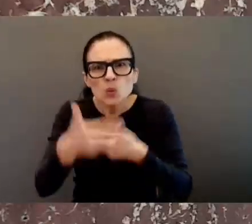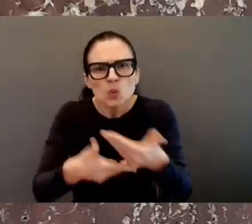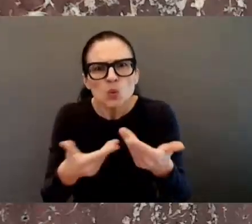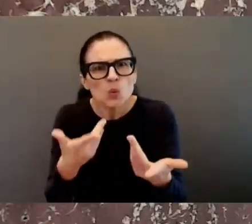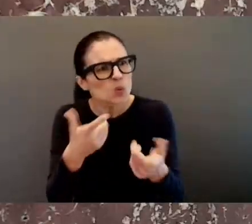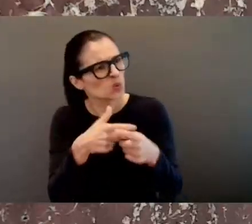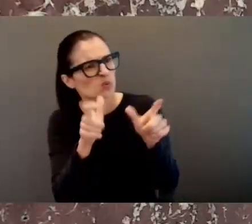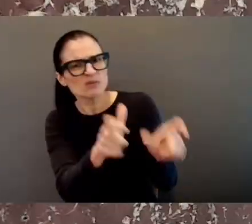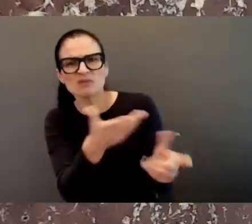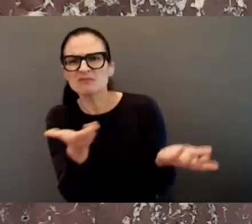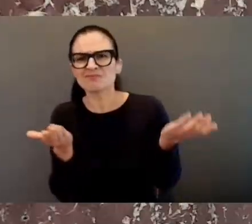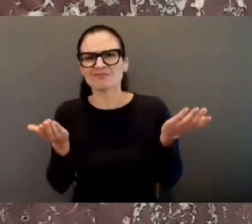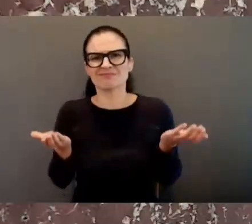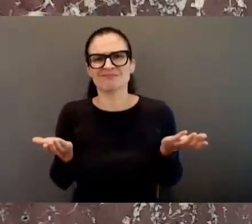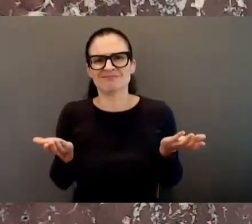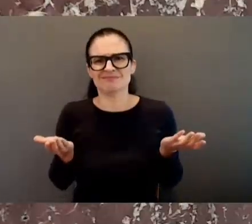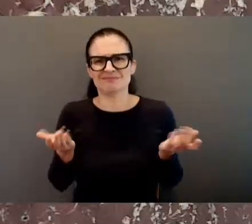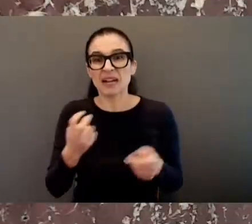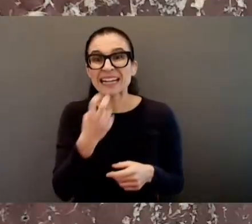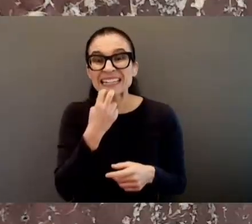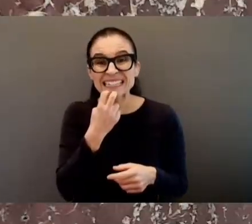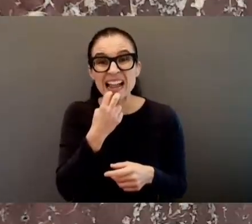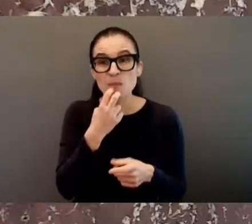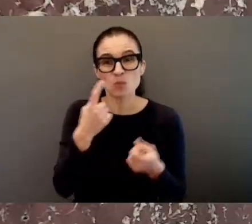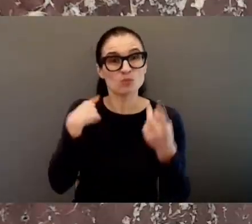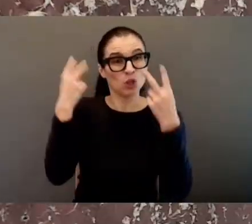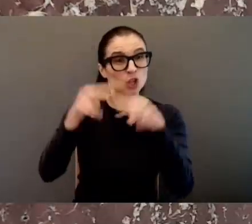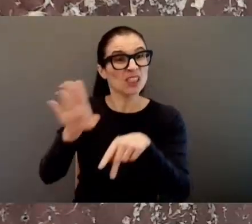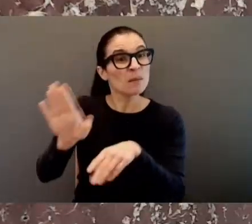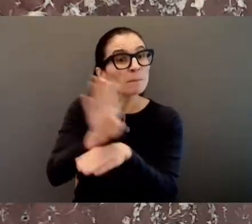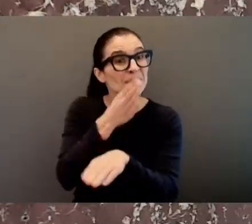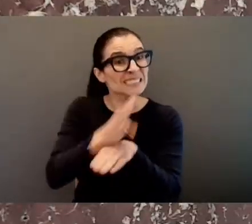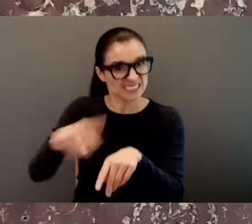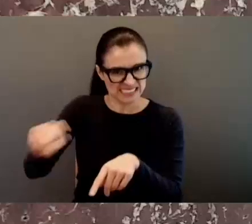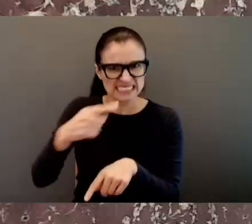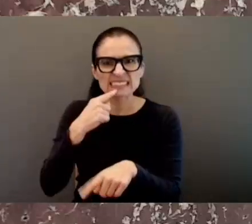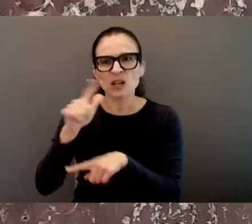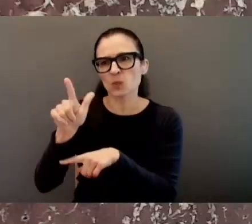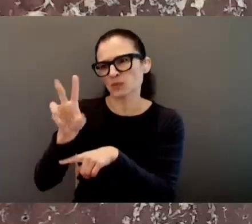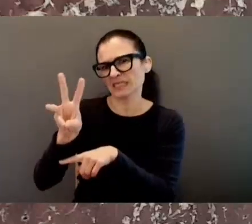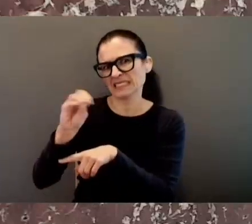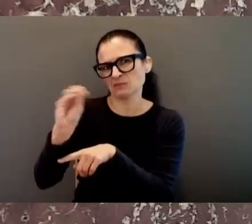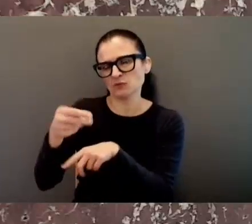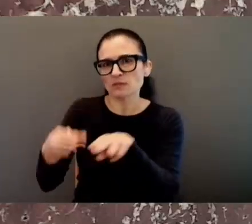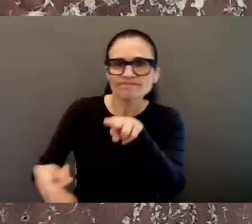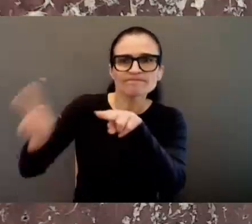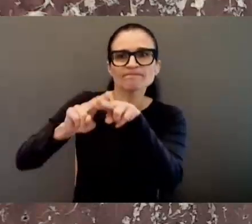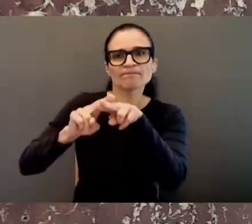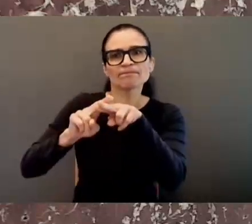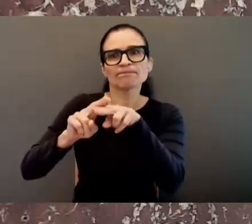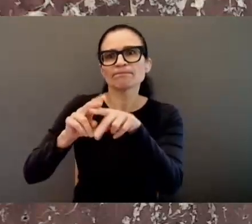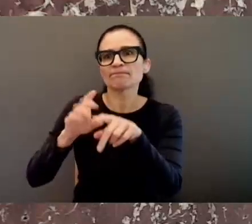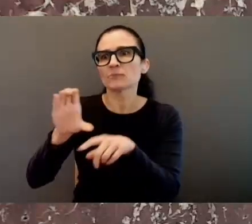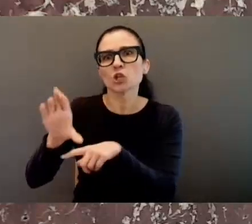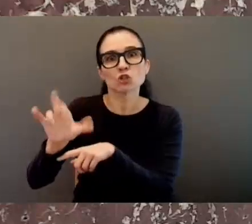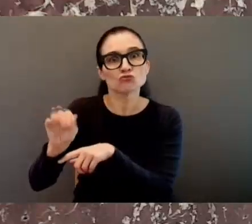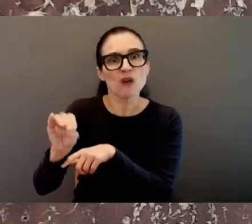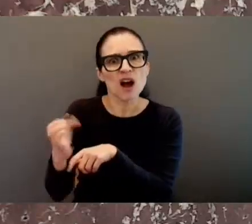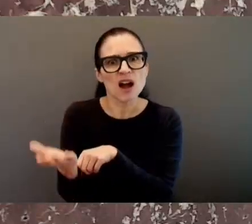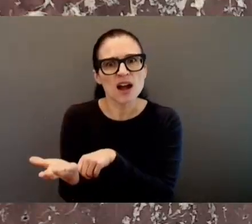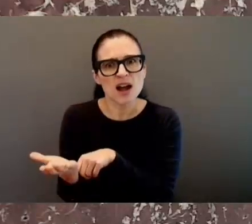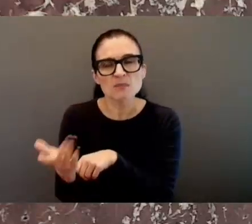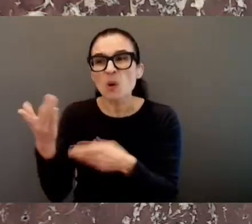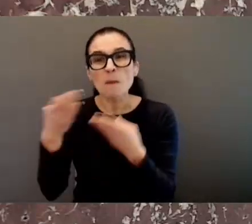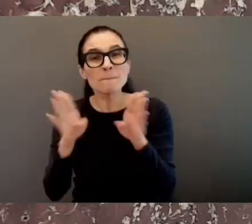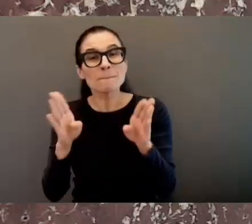safe, Mr. Speaker. Businesses are losing millions of dollars a year of merchandise walking out the door, and they very